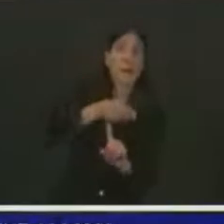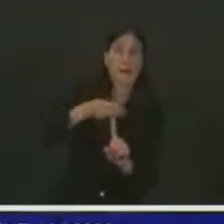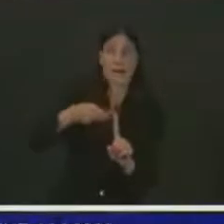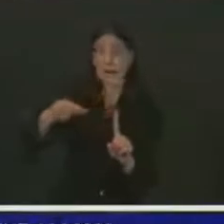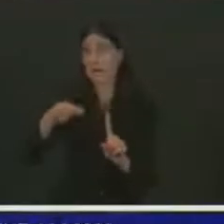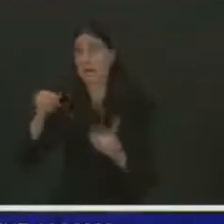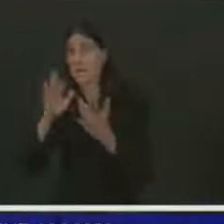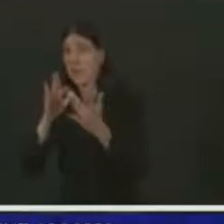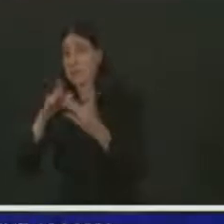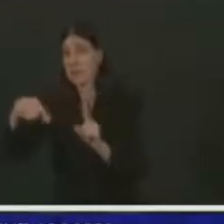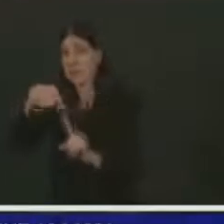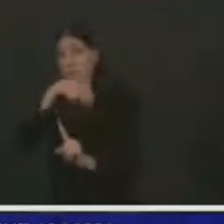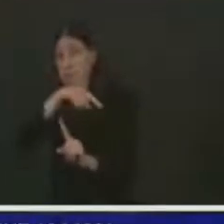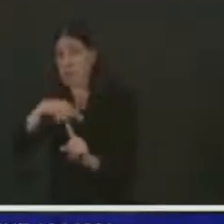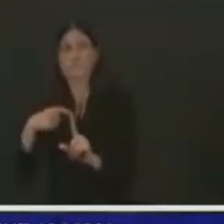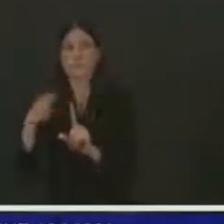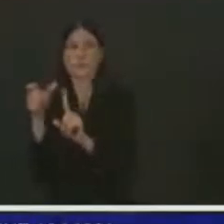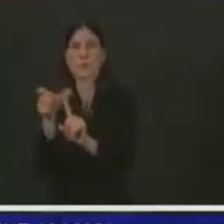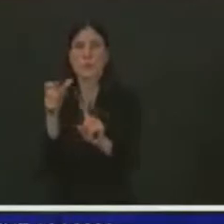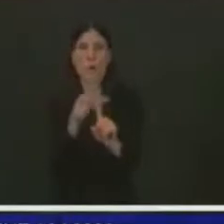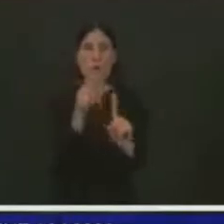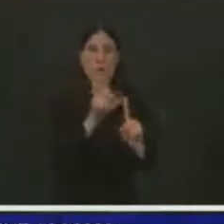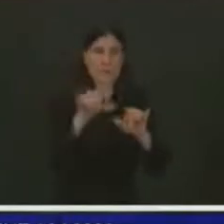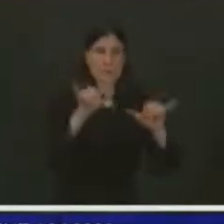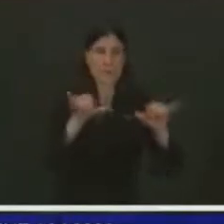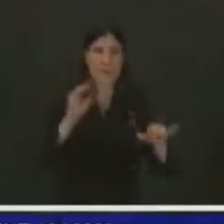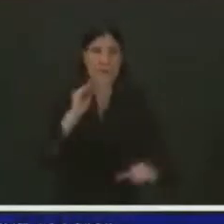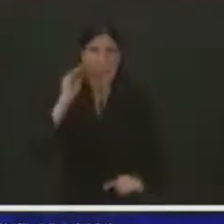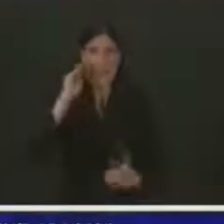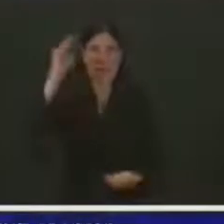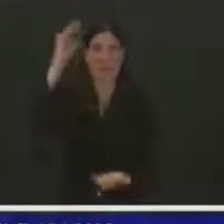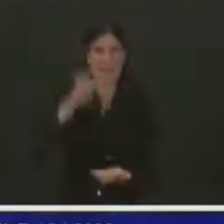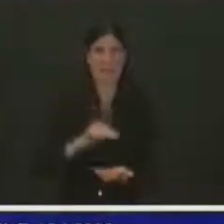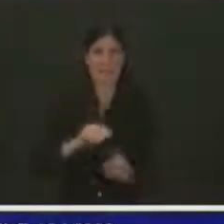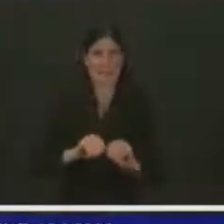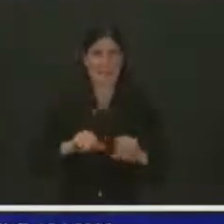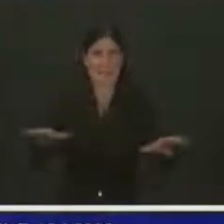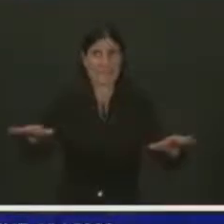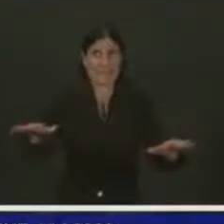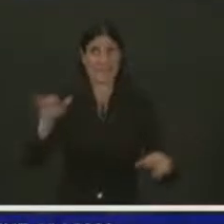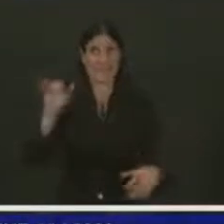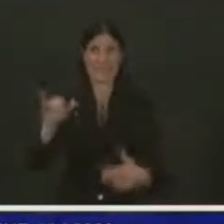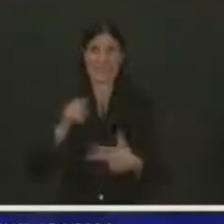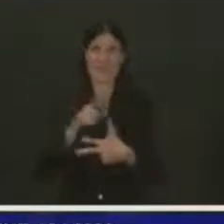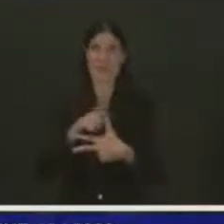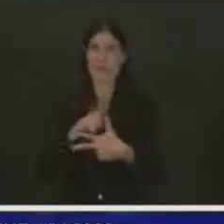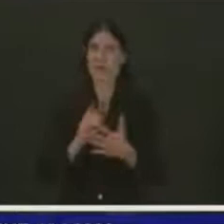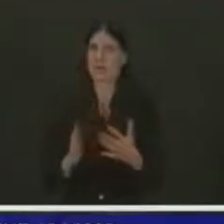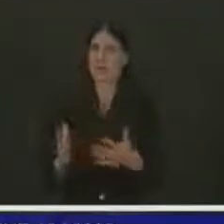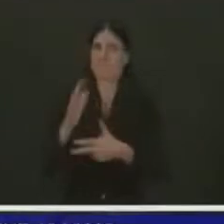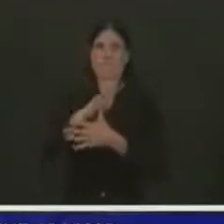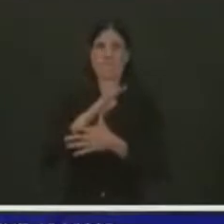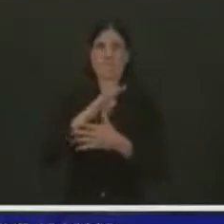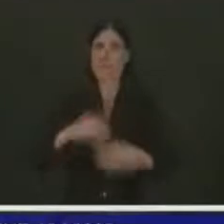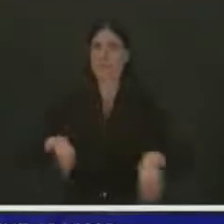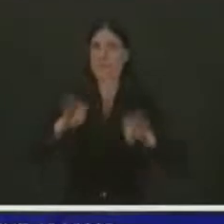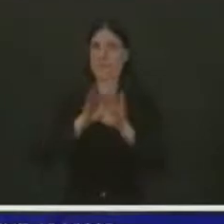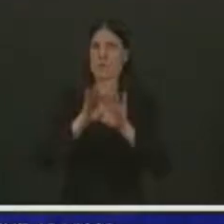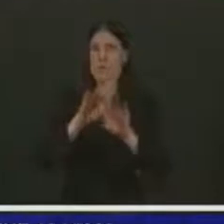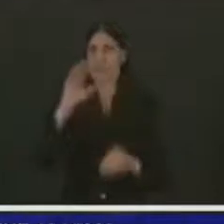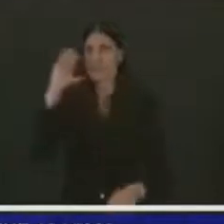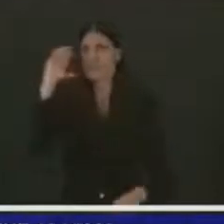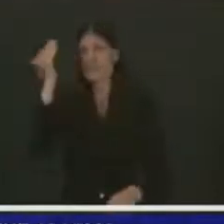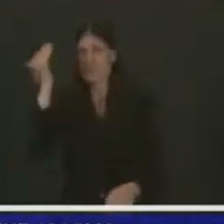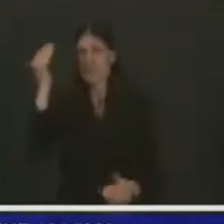that they can be quarantined and monitor themselves for symptoms. That is the primary way for us to stop transmission of